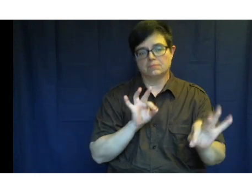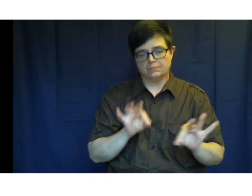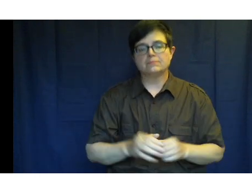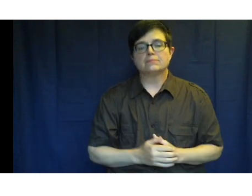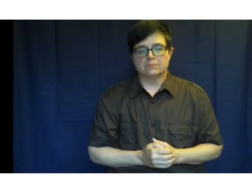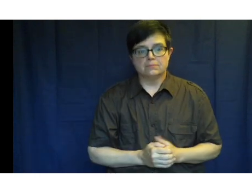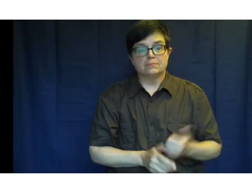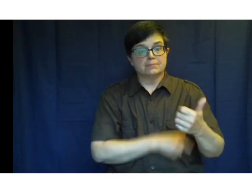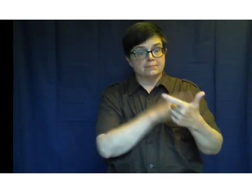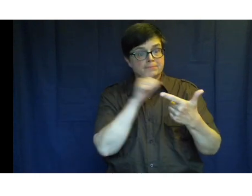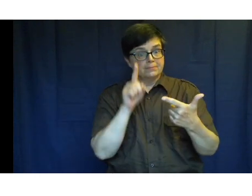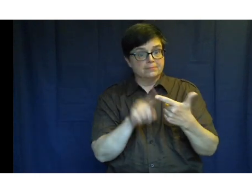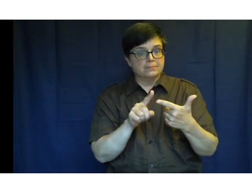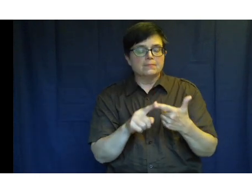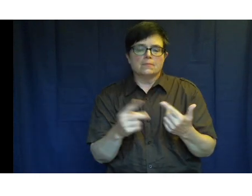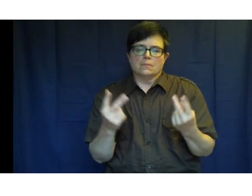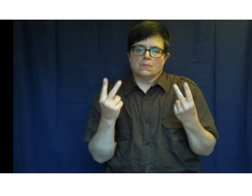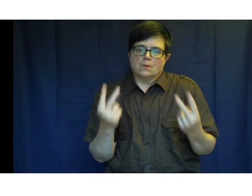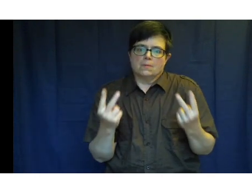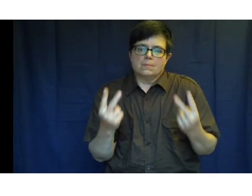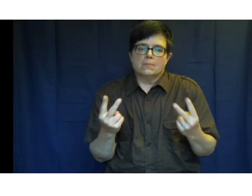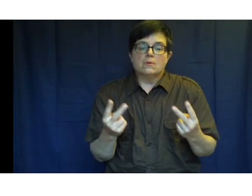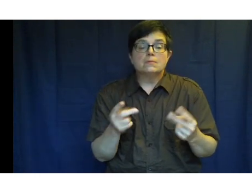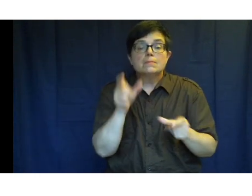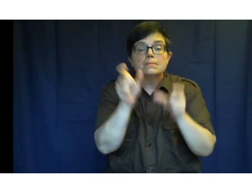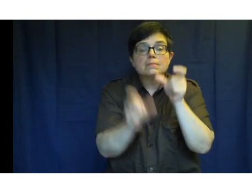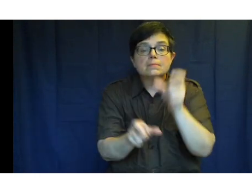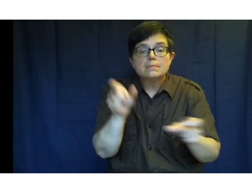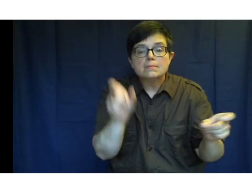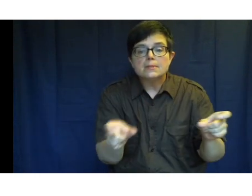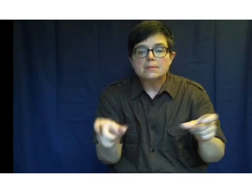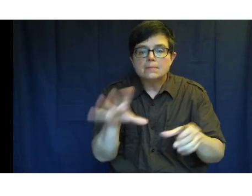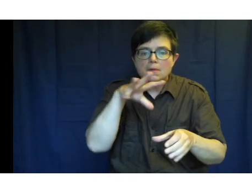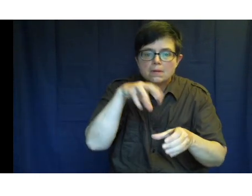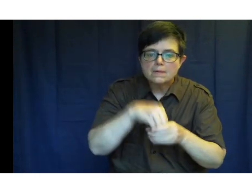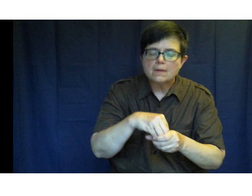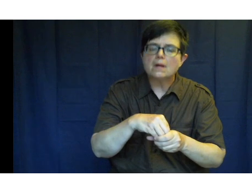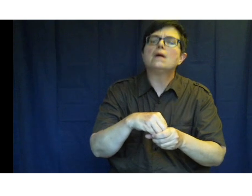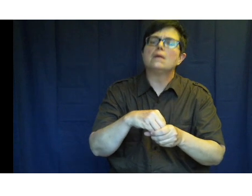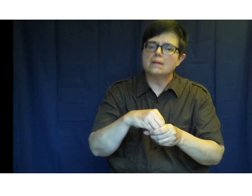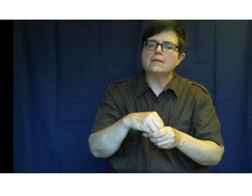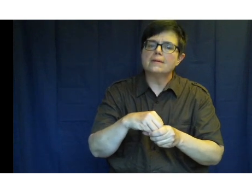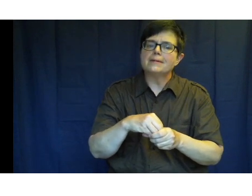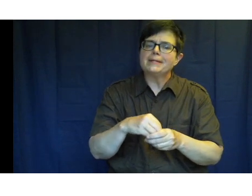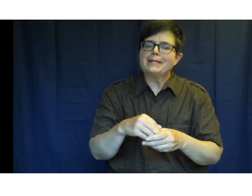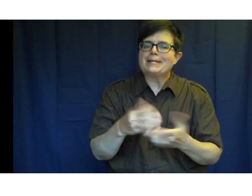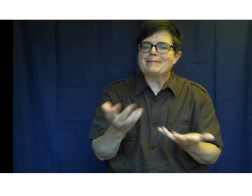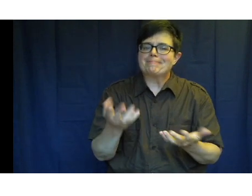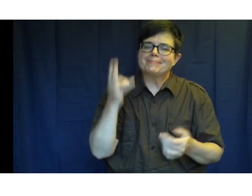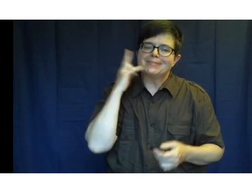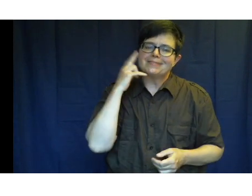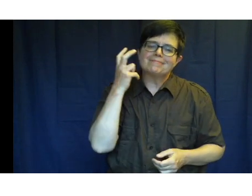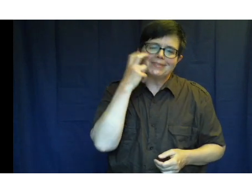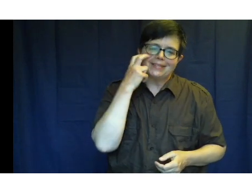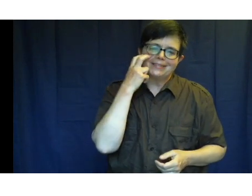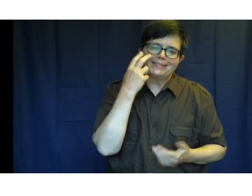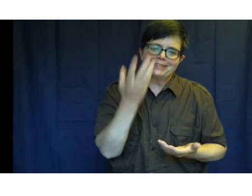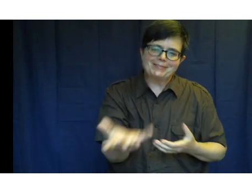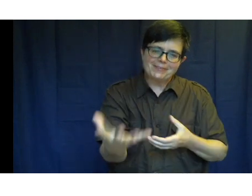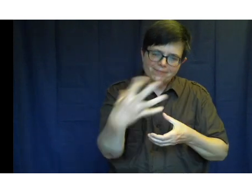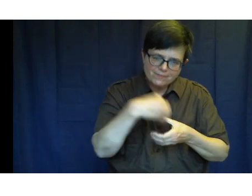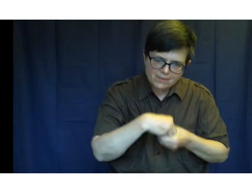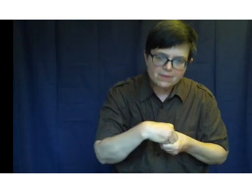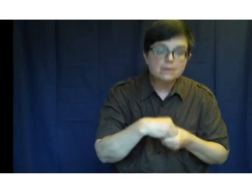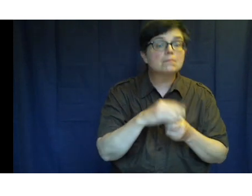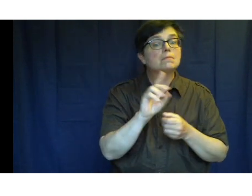that all individuals that have something to contribute are included in the process. In our case,